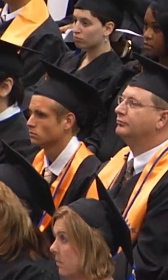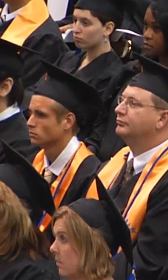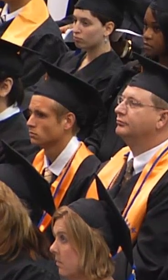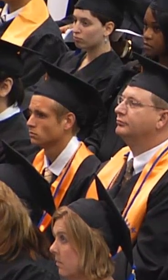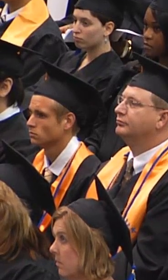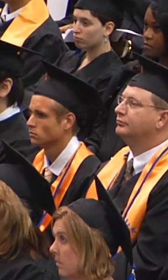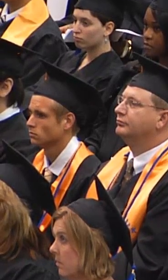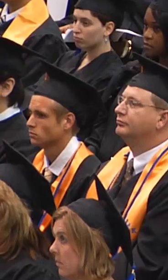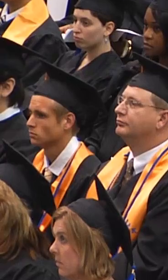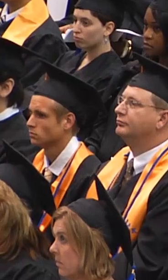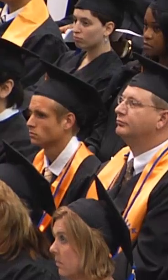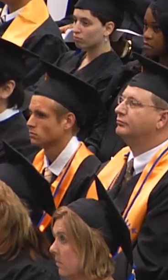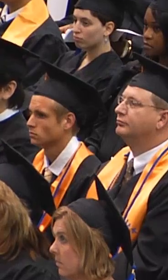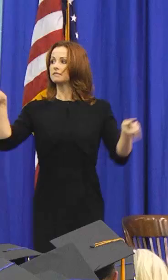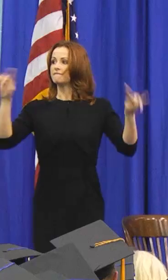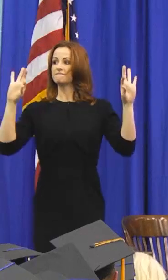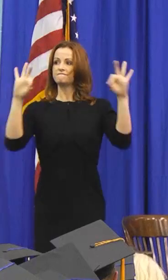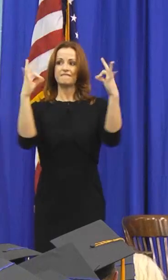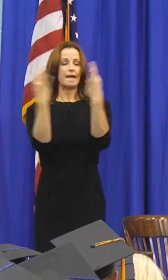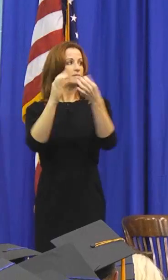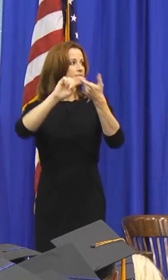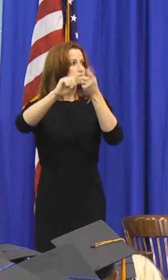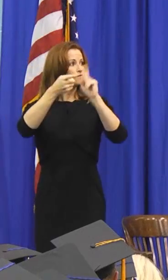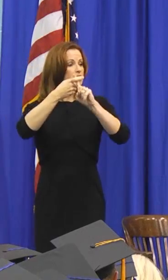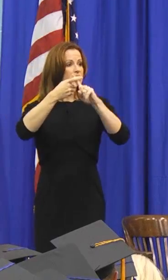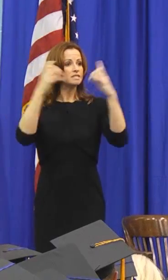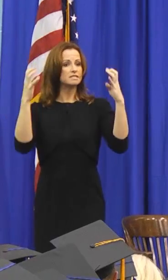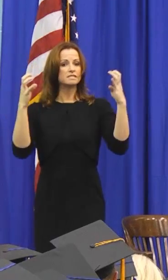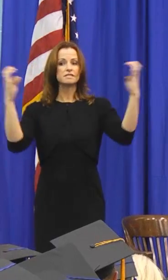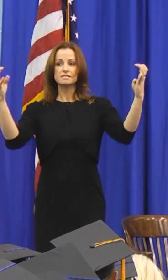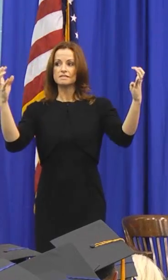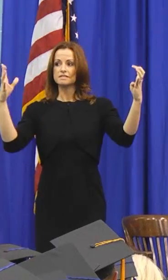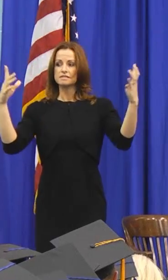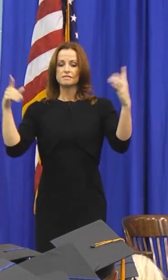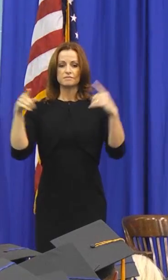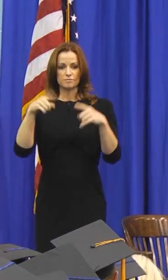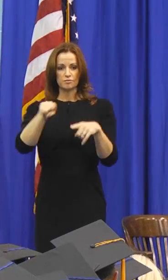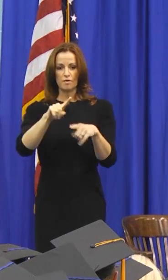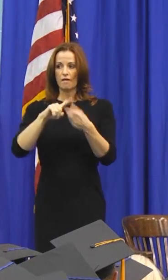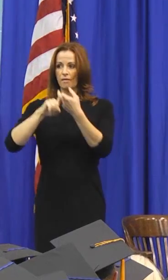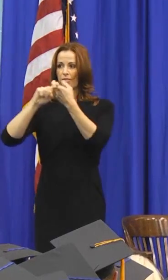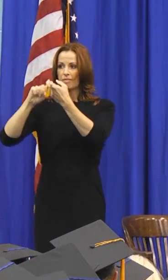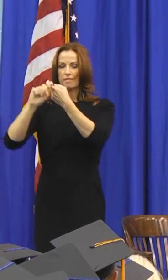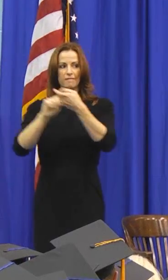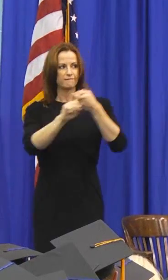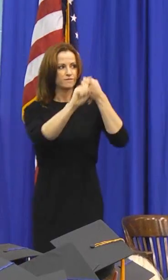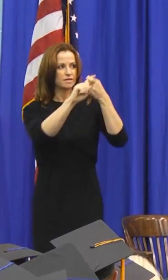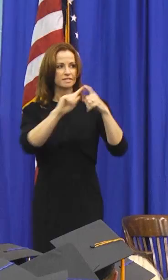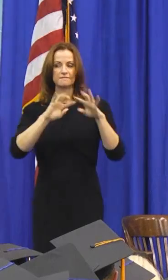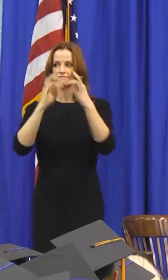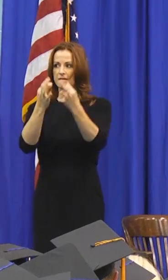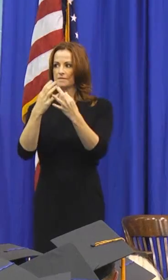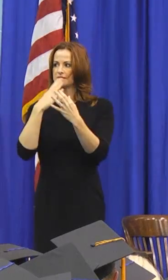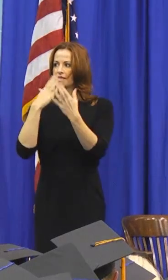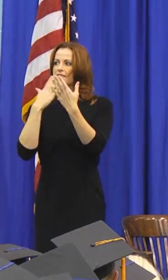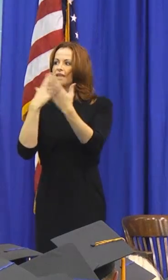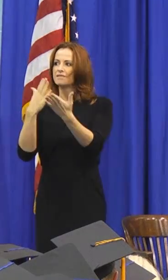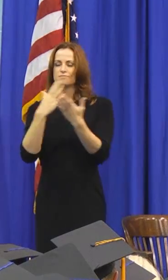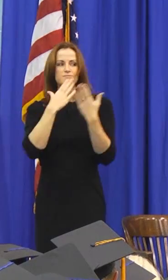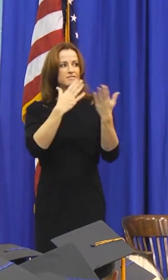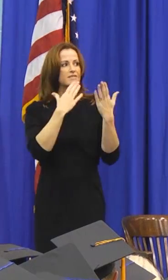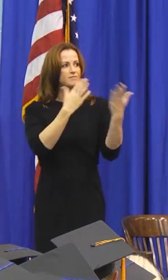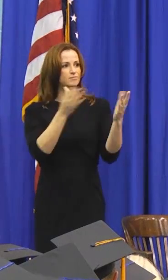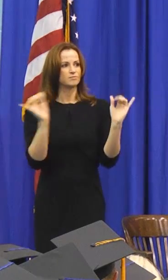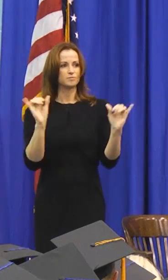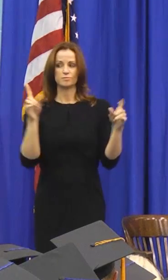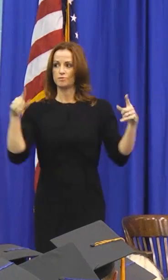also say to the family and those friends of you as graduates, their family, we say congratulations as well because you